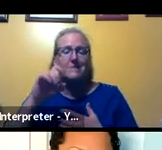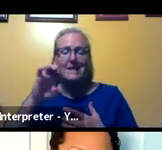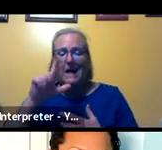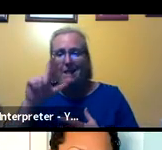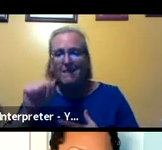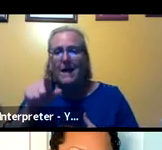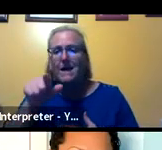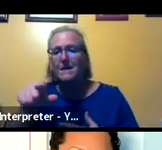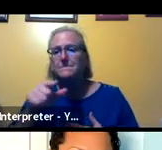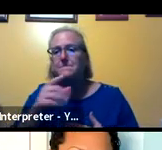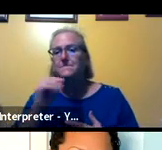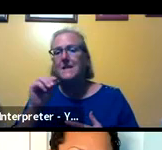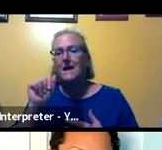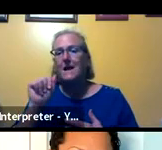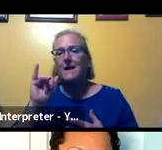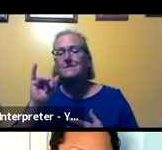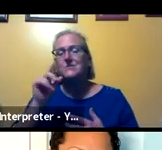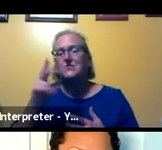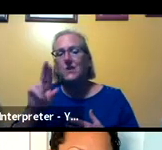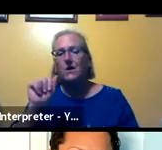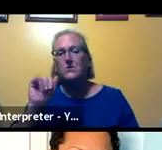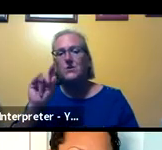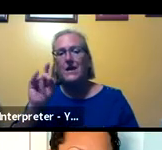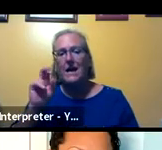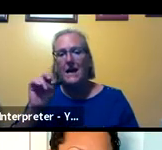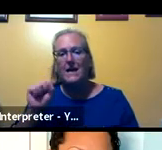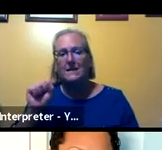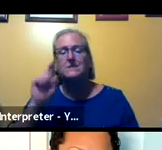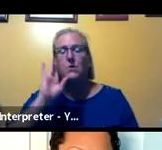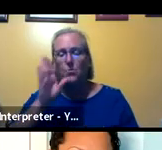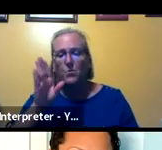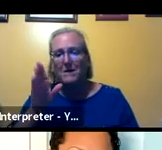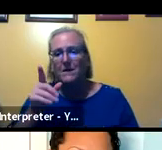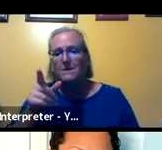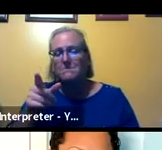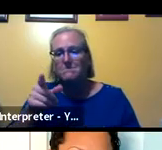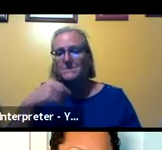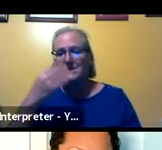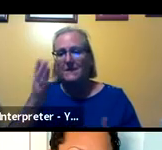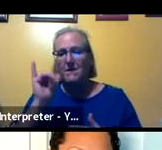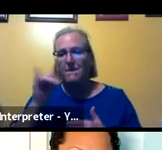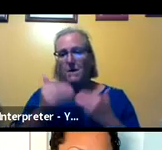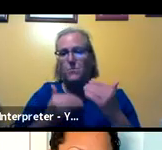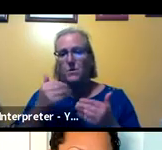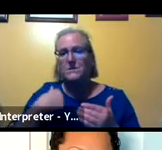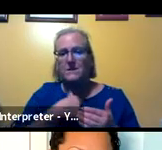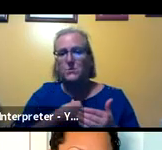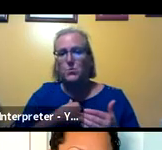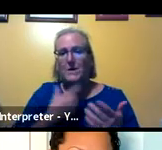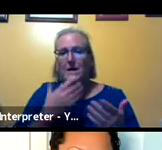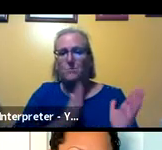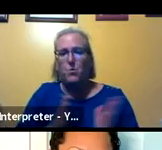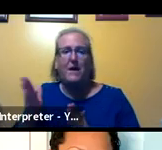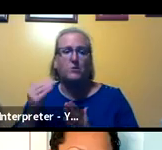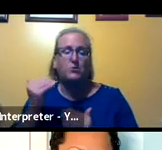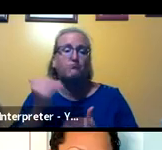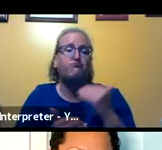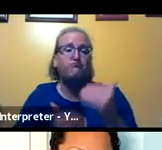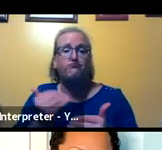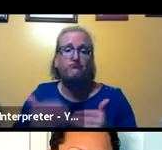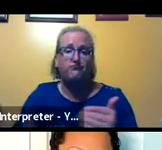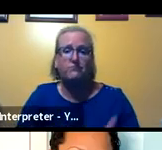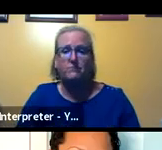will be presenting that process for the board's comment as we prepare to move forward with that.